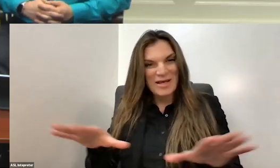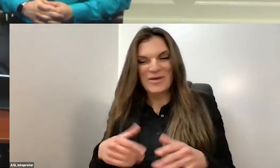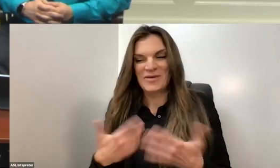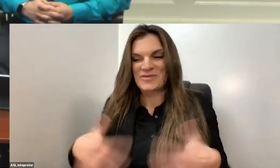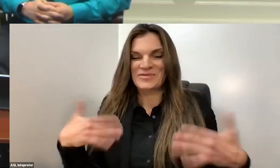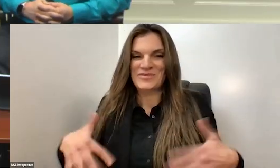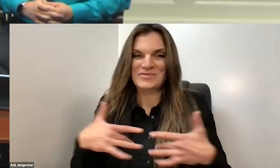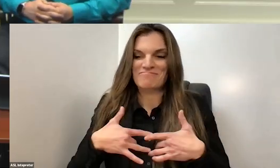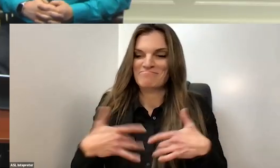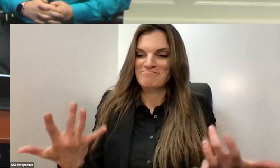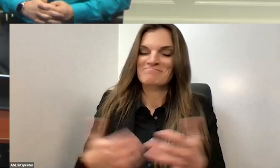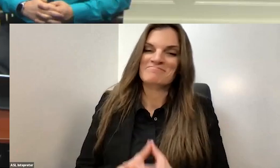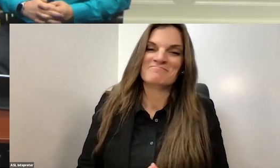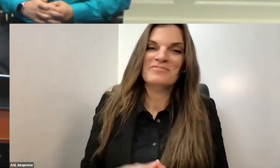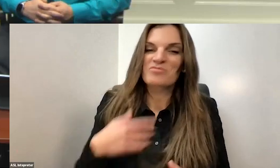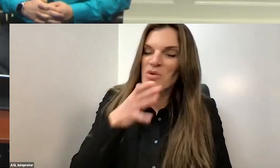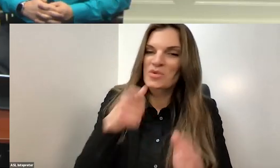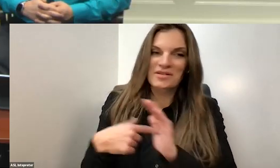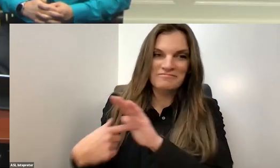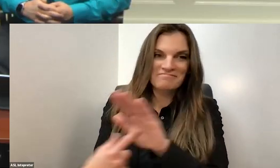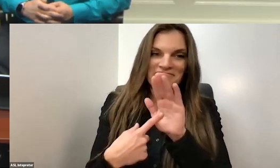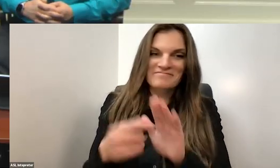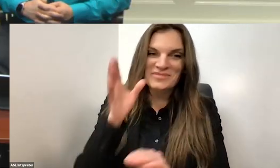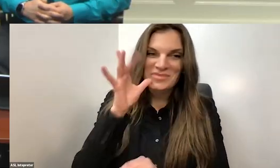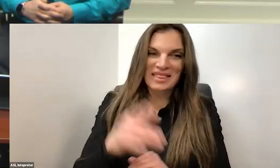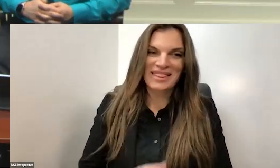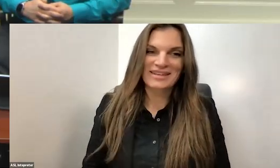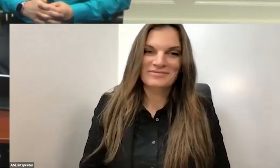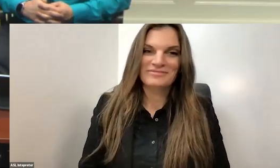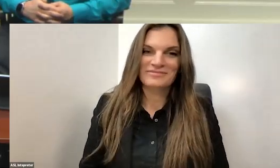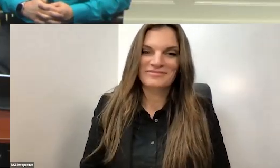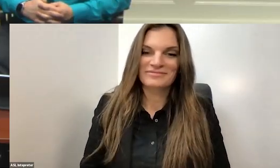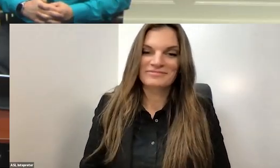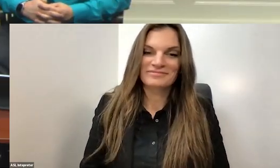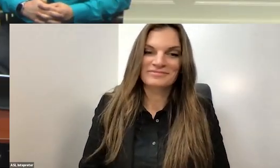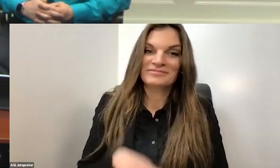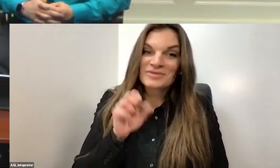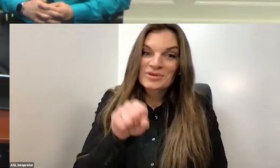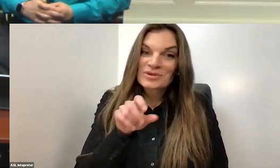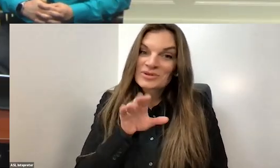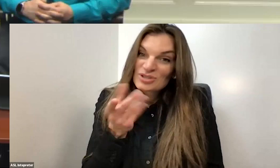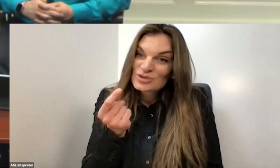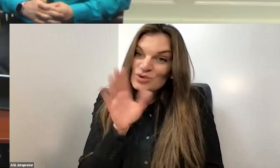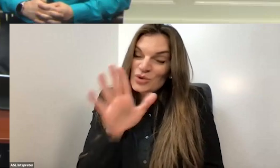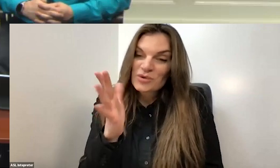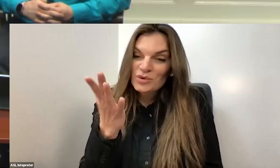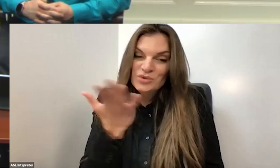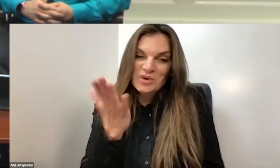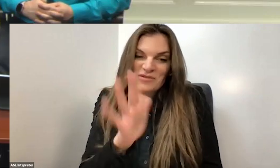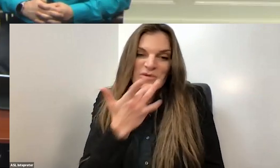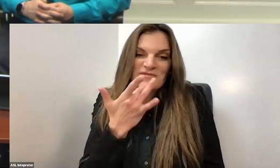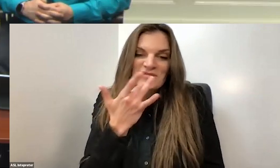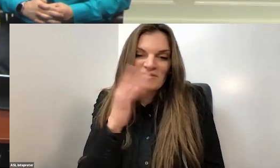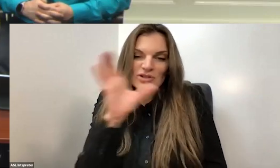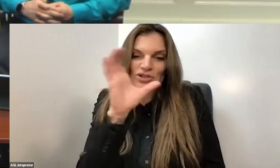to get it out to folks. Or you could, I guess at this point, you could use your favorite search engine and